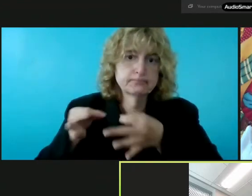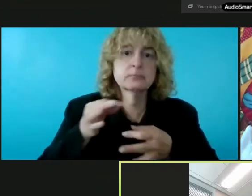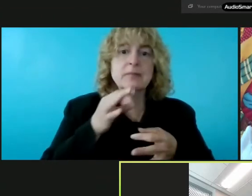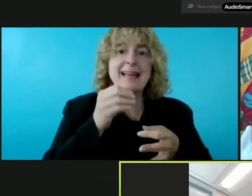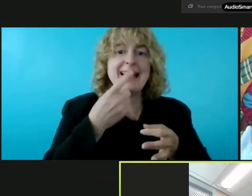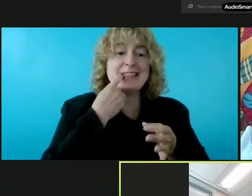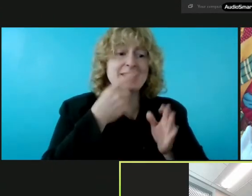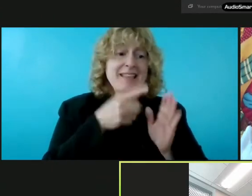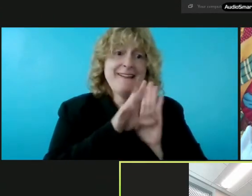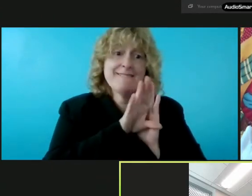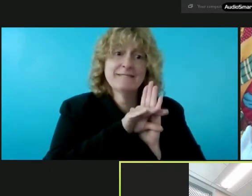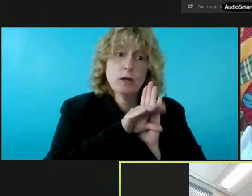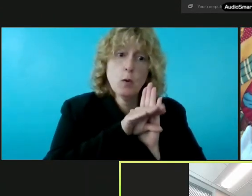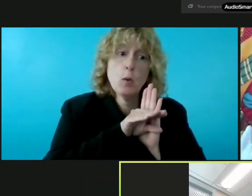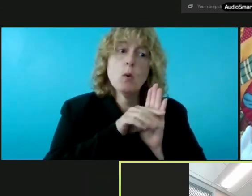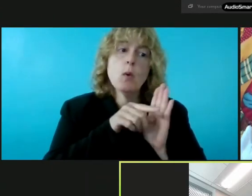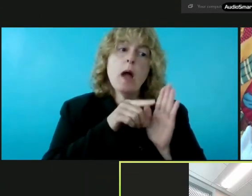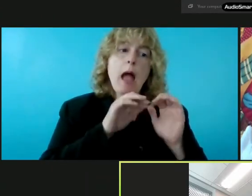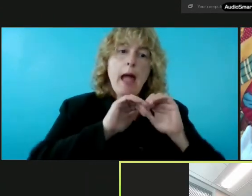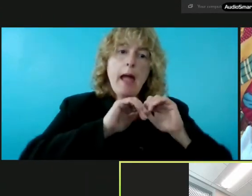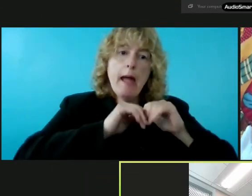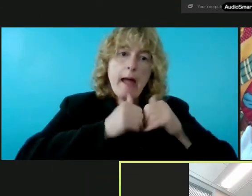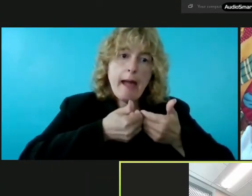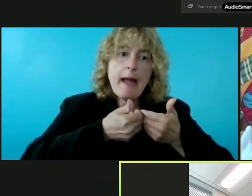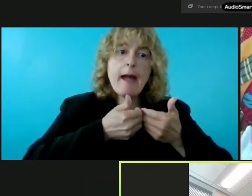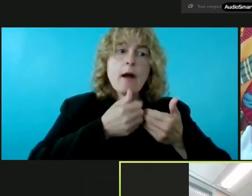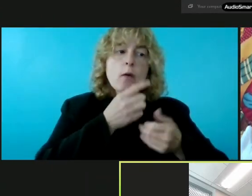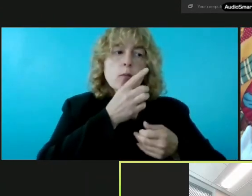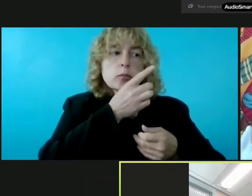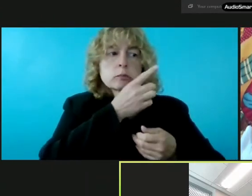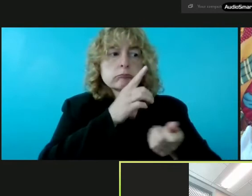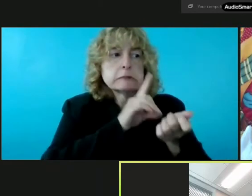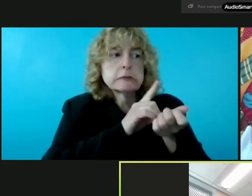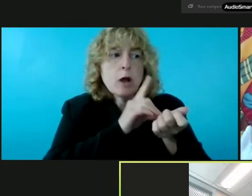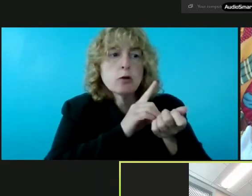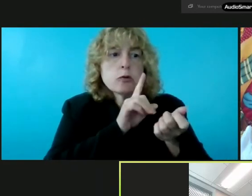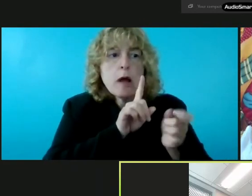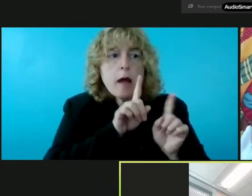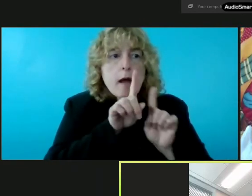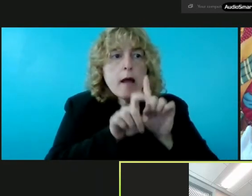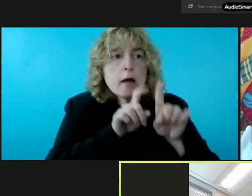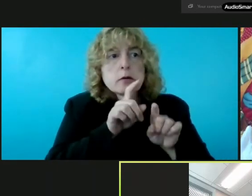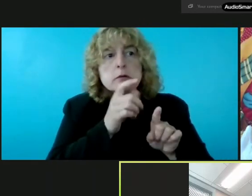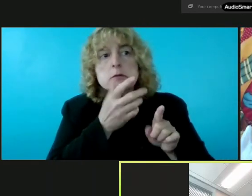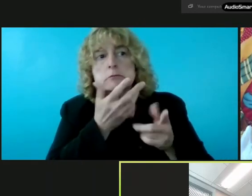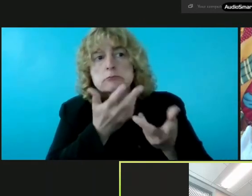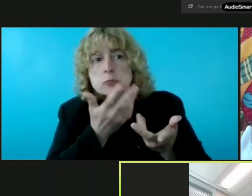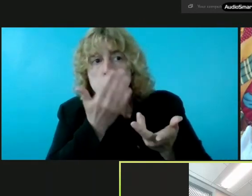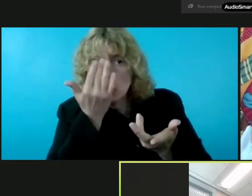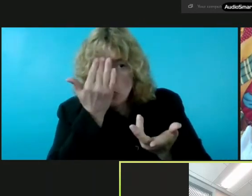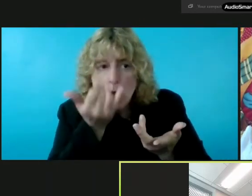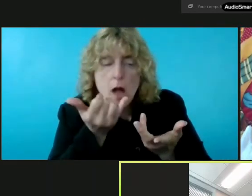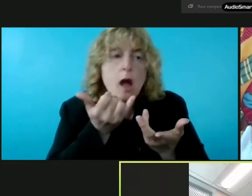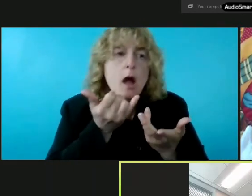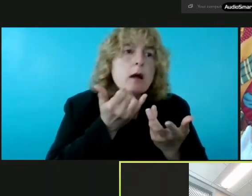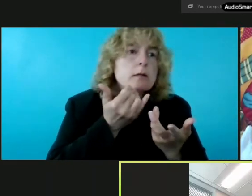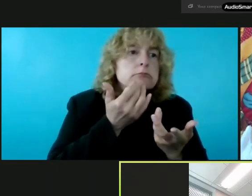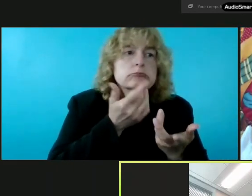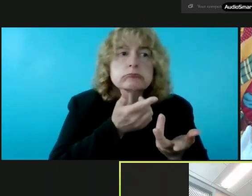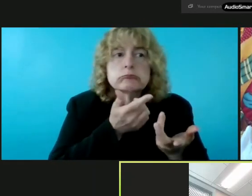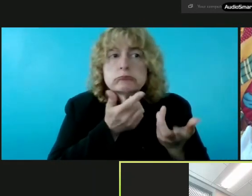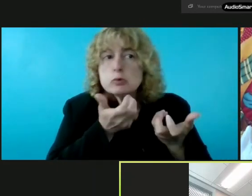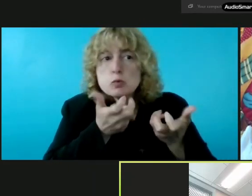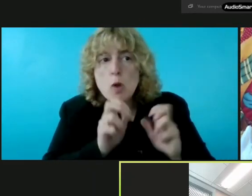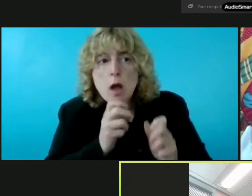how employers should be asked, or how doctors should be asking questions of why someone may not want to obtain a